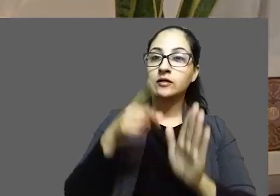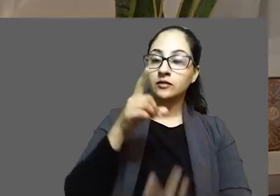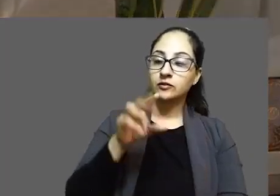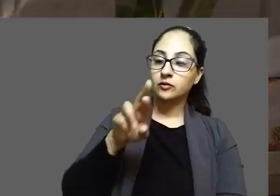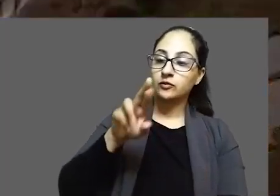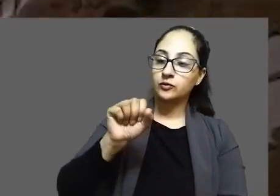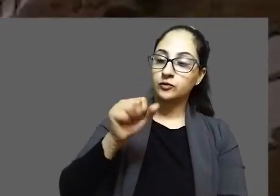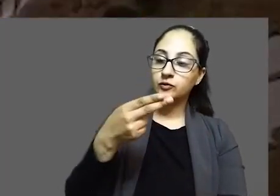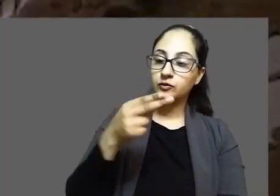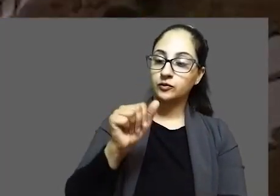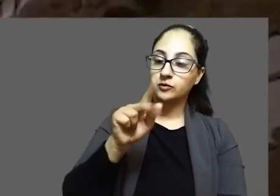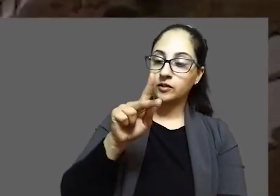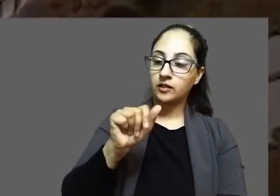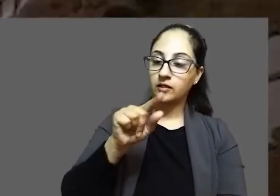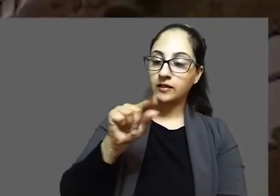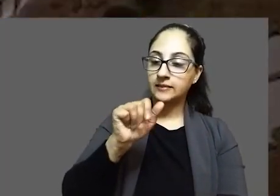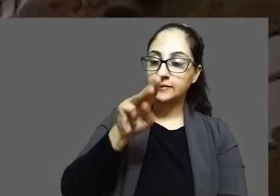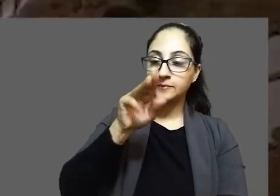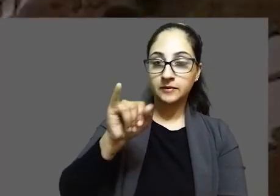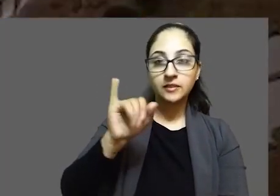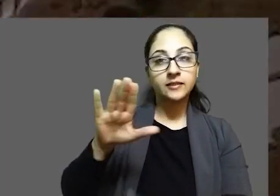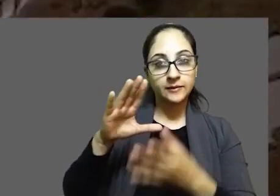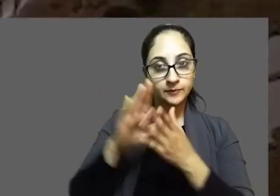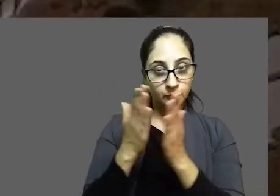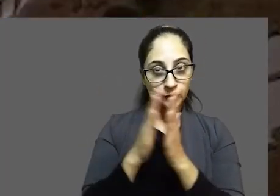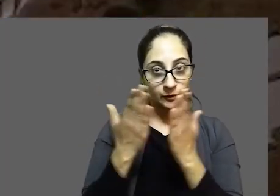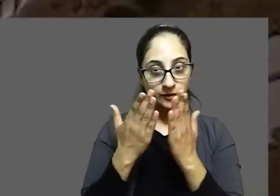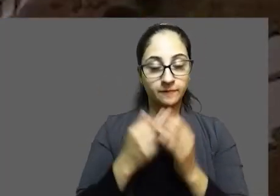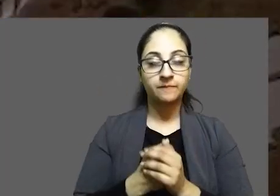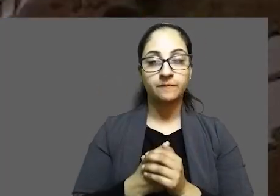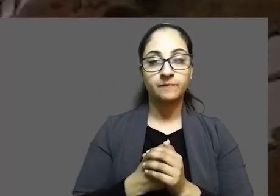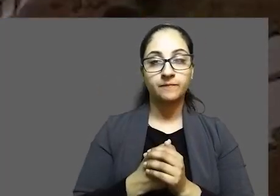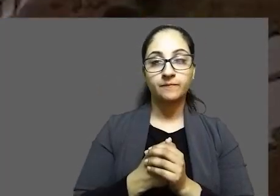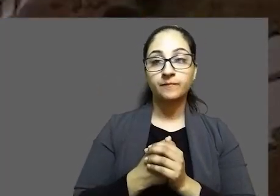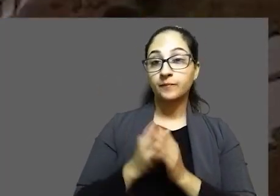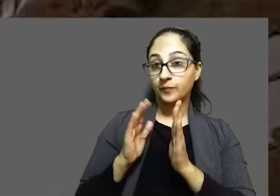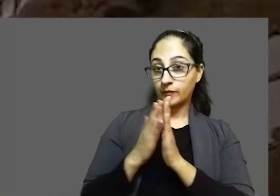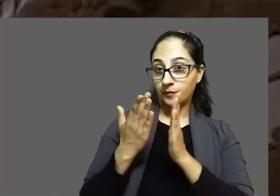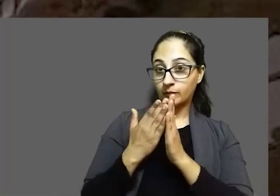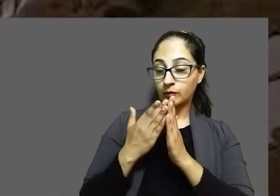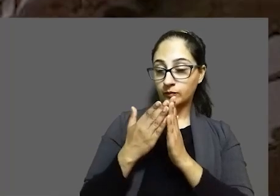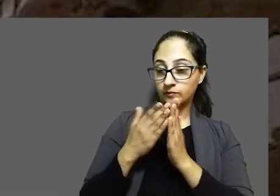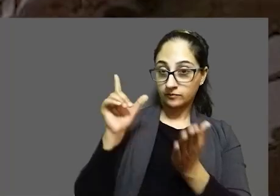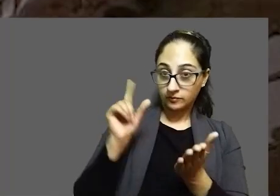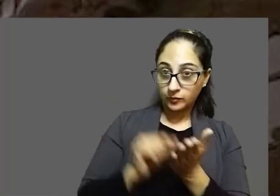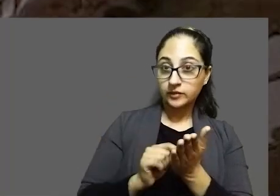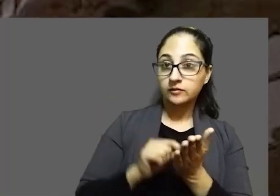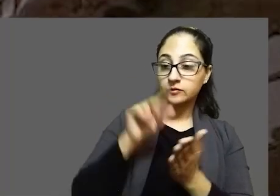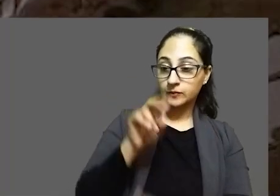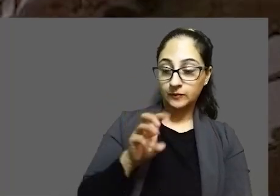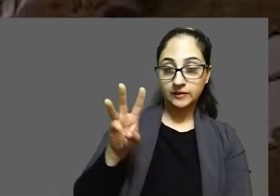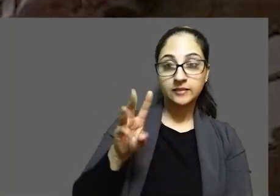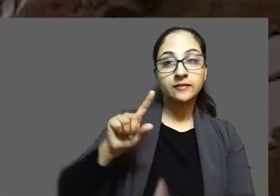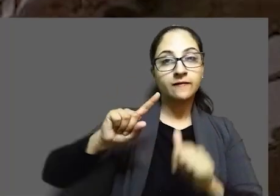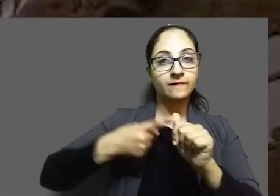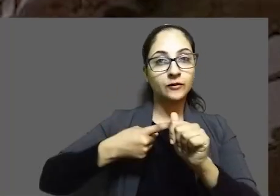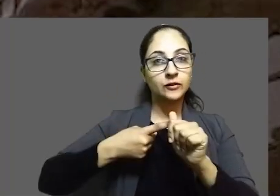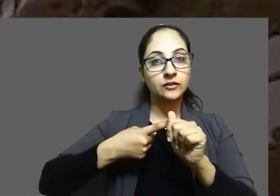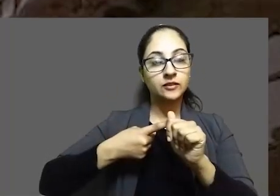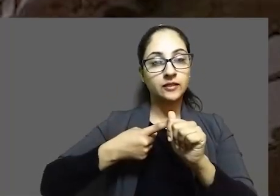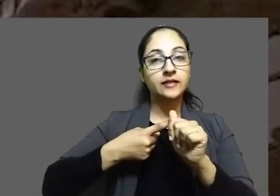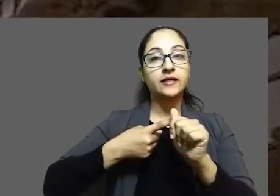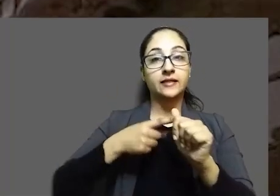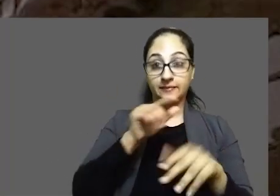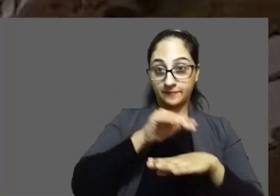Remembrance. Dr. Shah Kazemi's work, published in 2006, is the first serious book in any Western